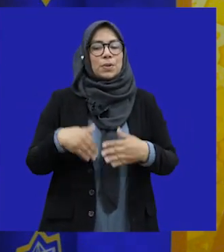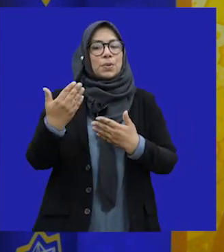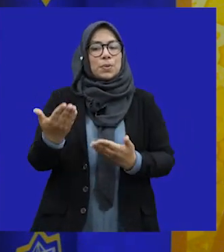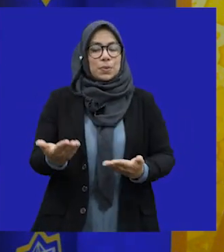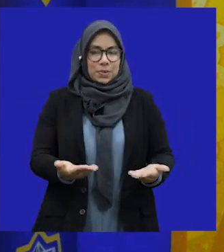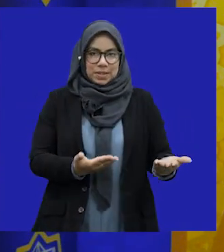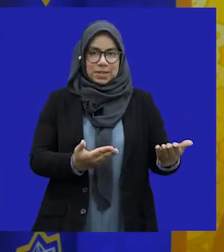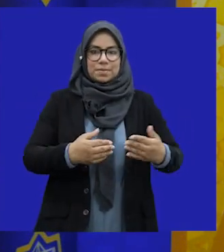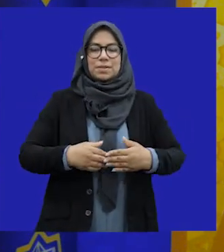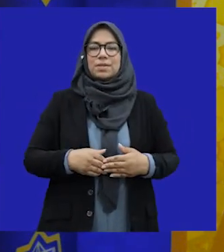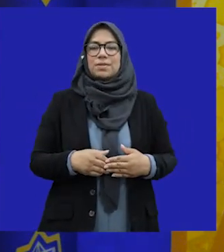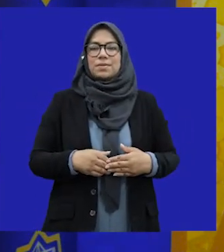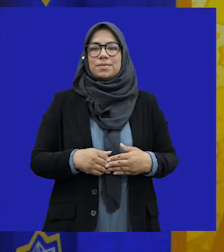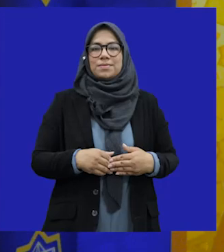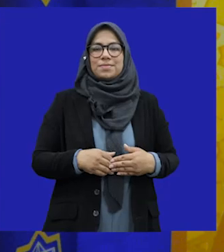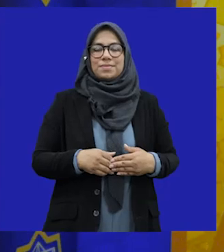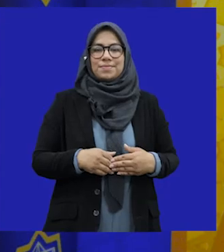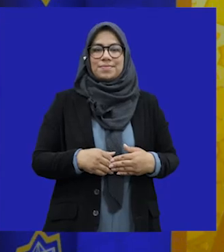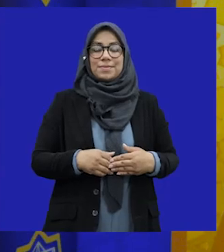Welcome to